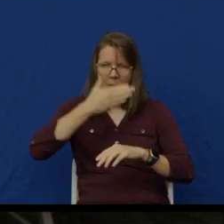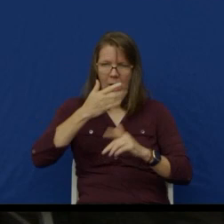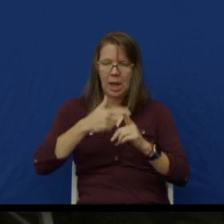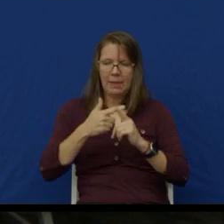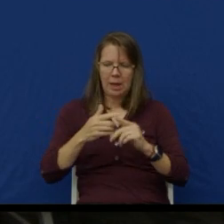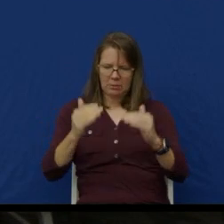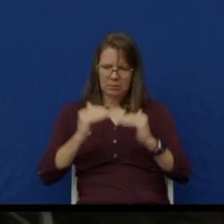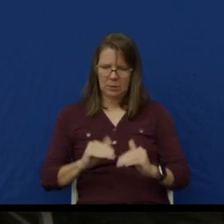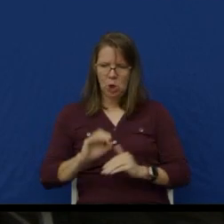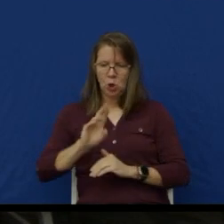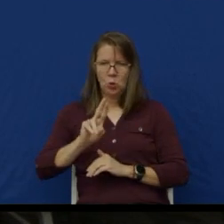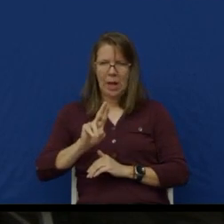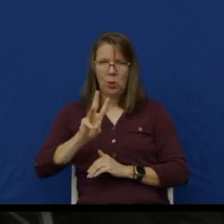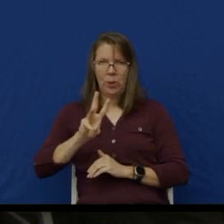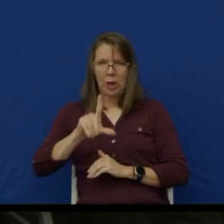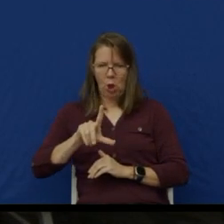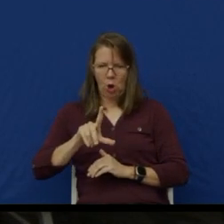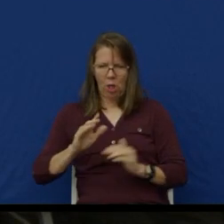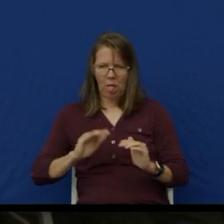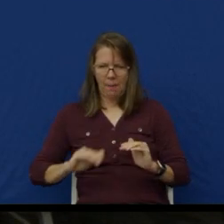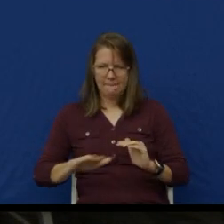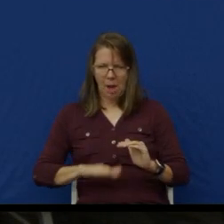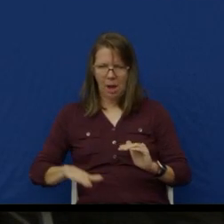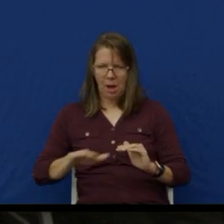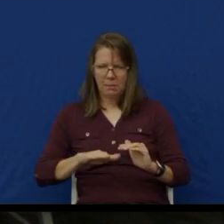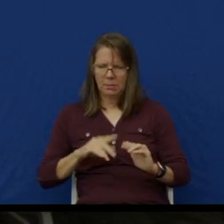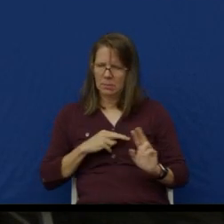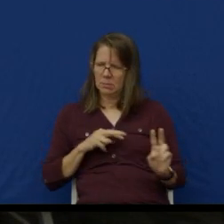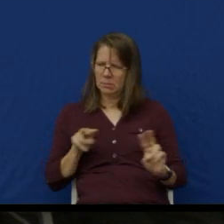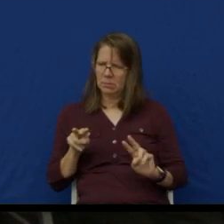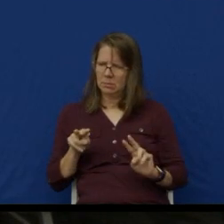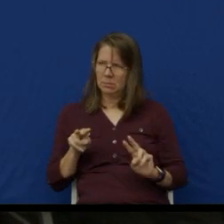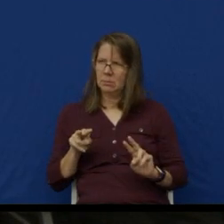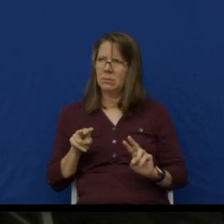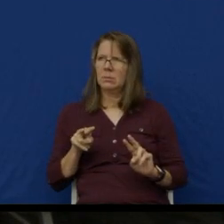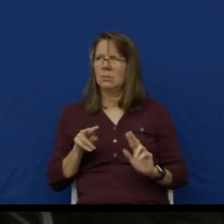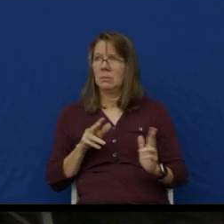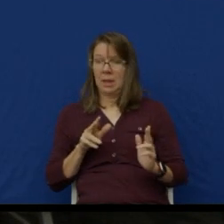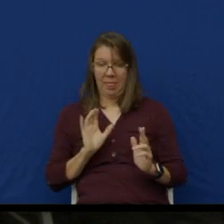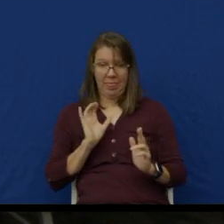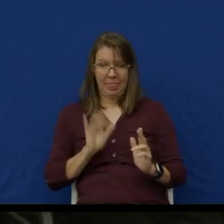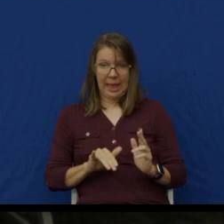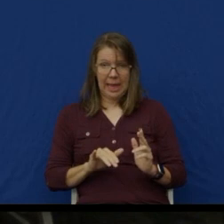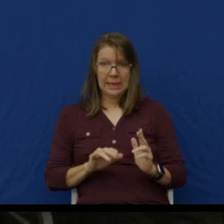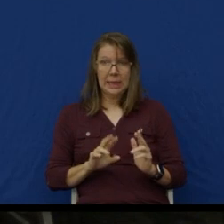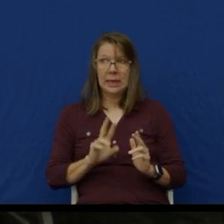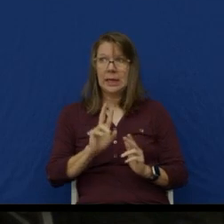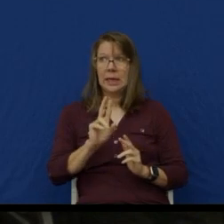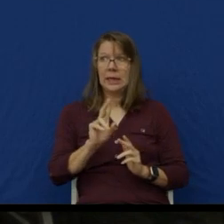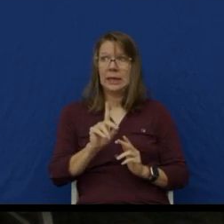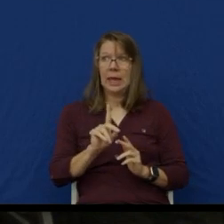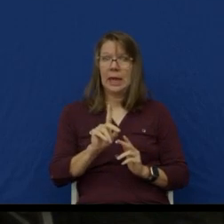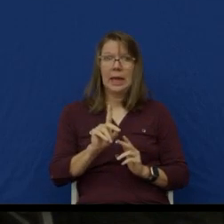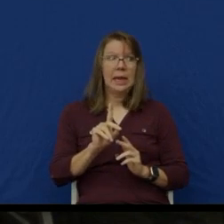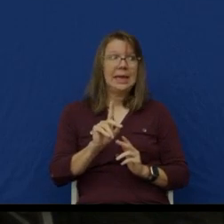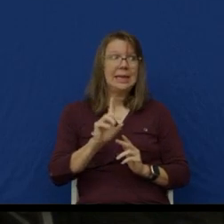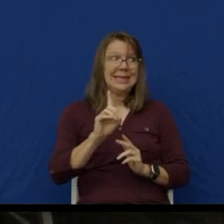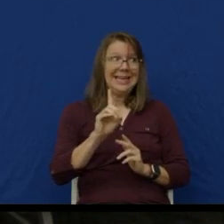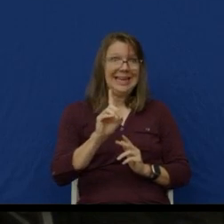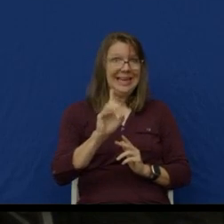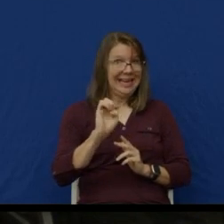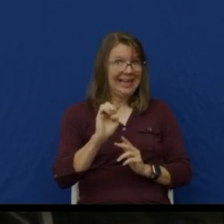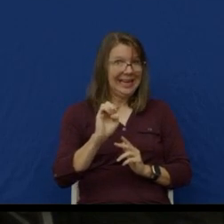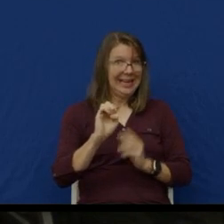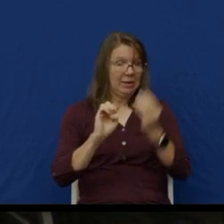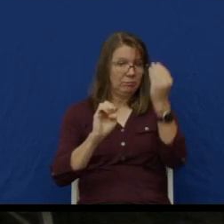So to me, that was very confusing, and would be if I was out in a district and looked at this, okay, is this something KDE is telling me to do, or is this actually from